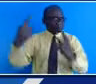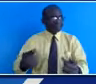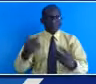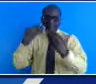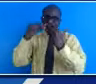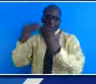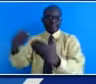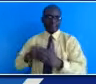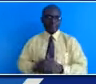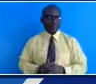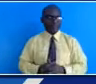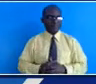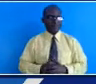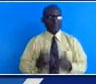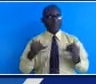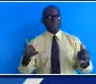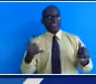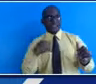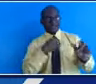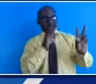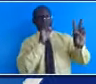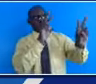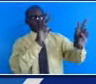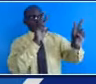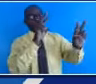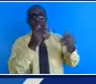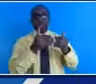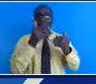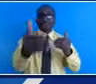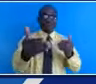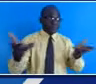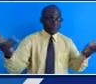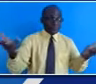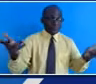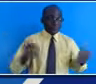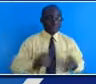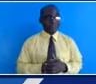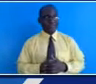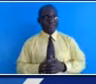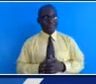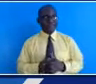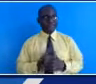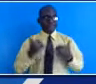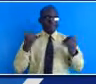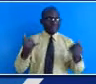return to business under the new normal.